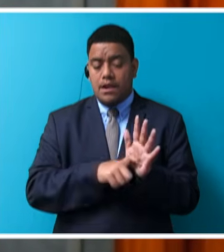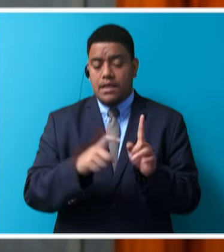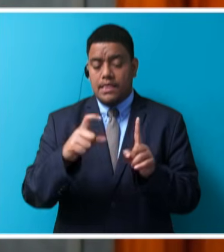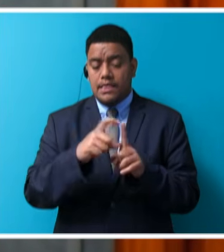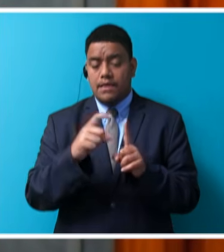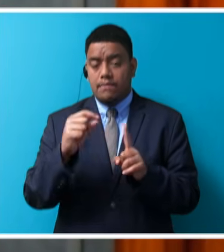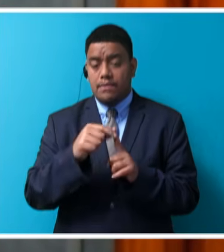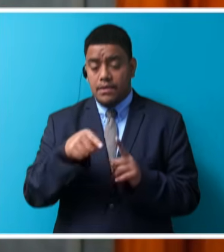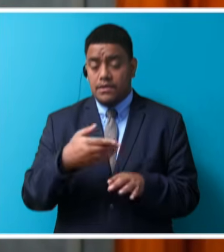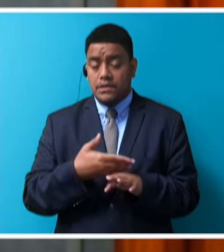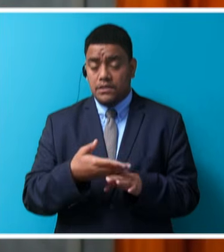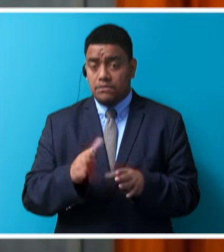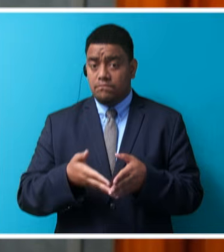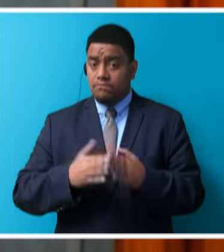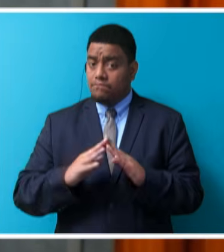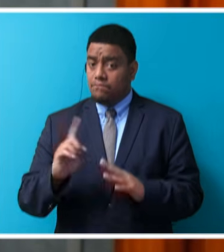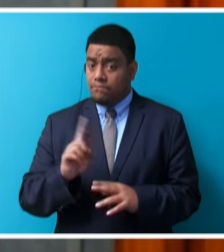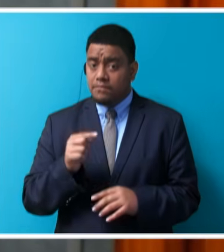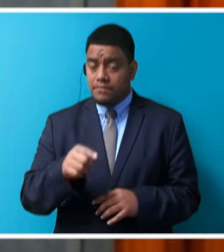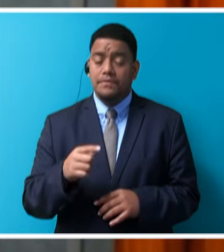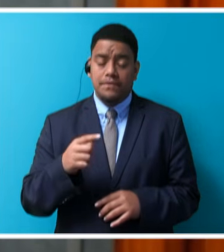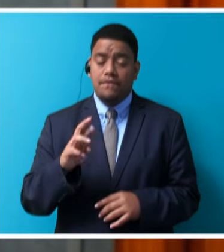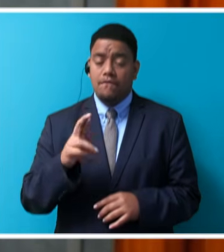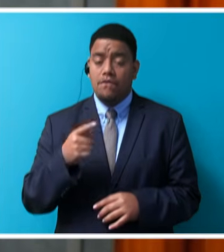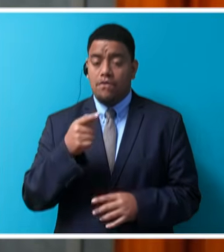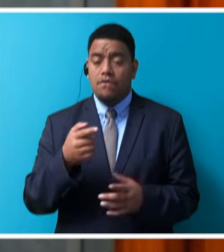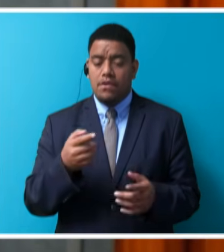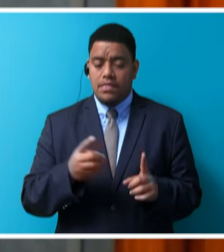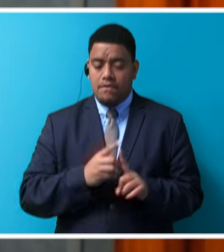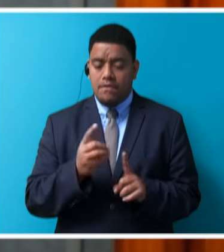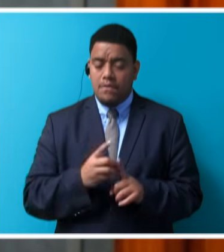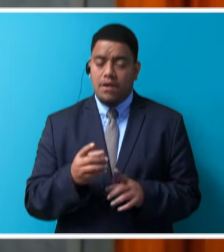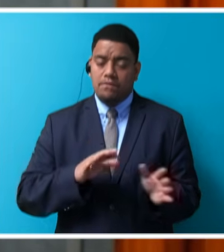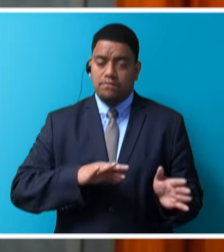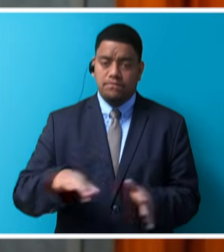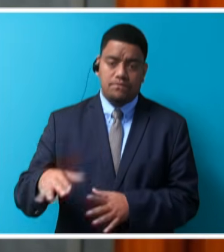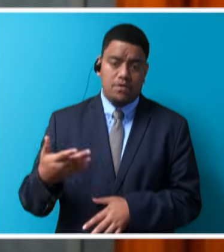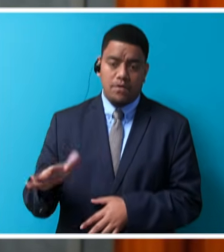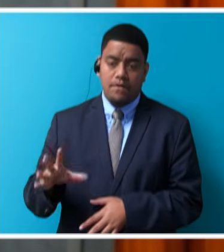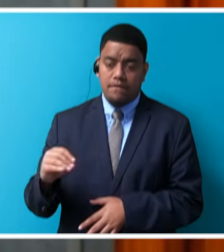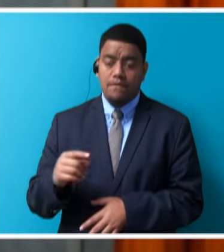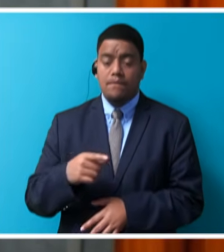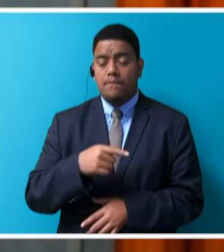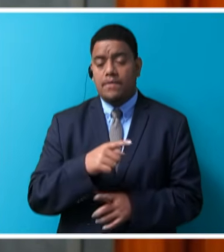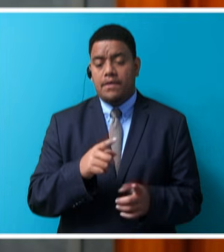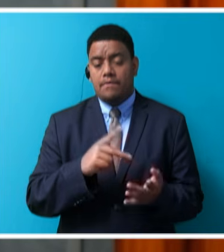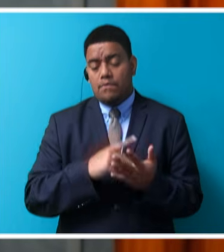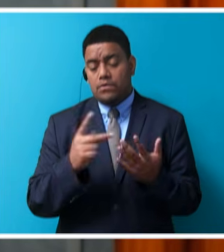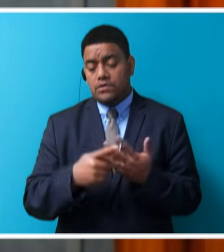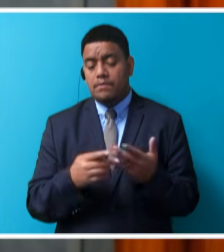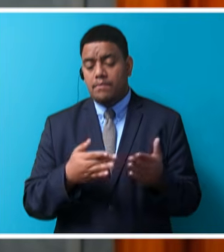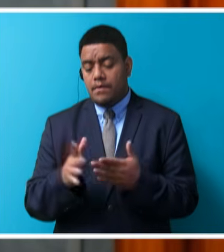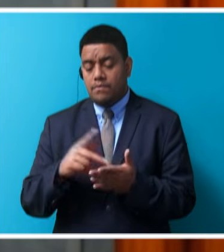This new NRDP is intended to move rural development away from fragmented